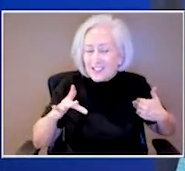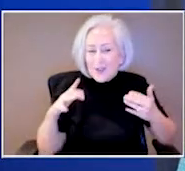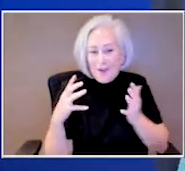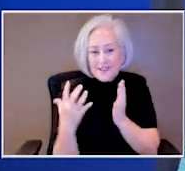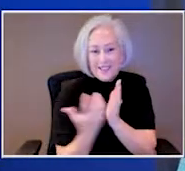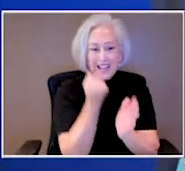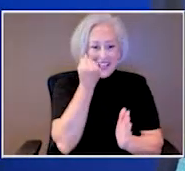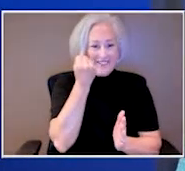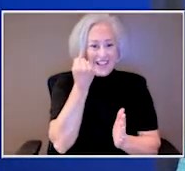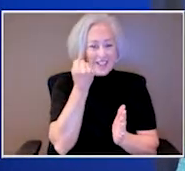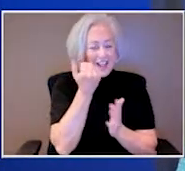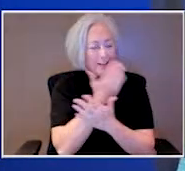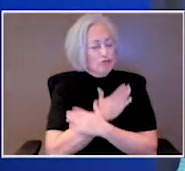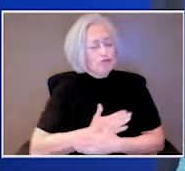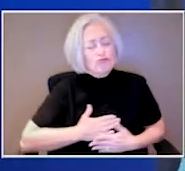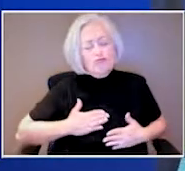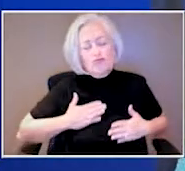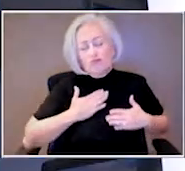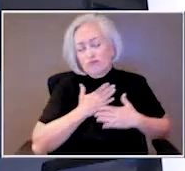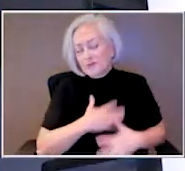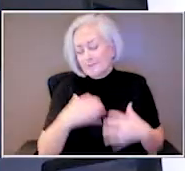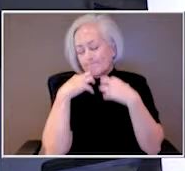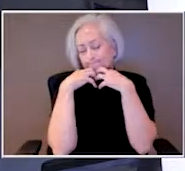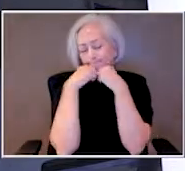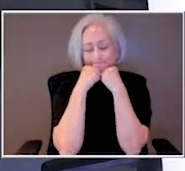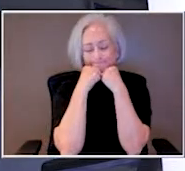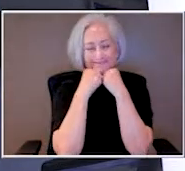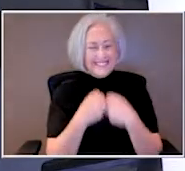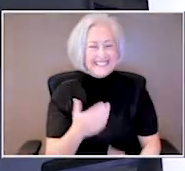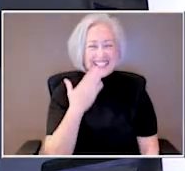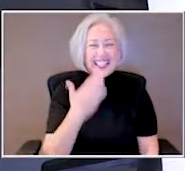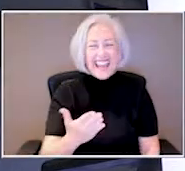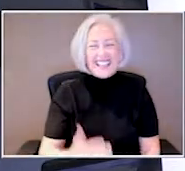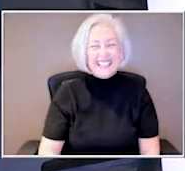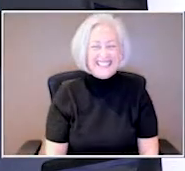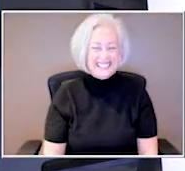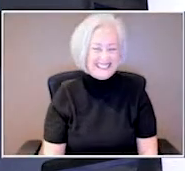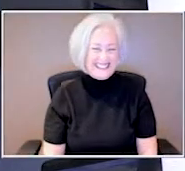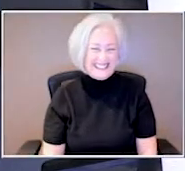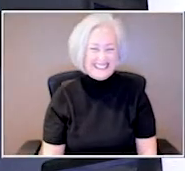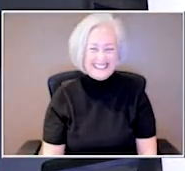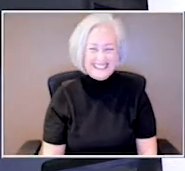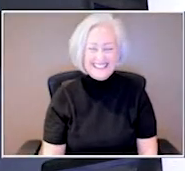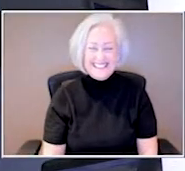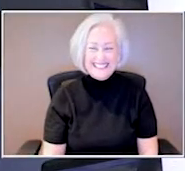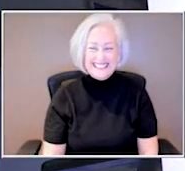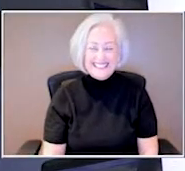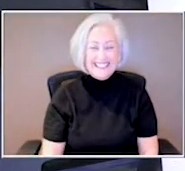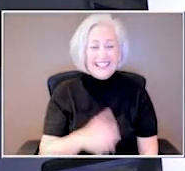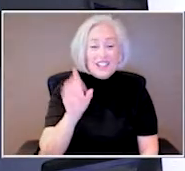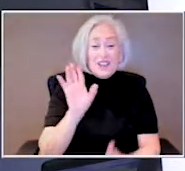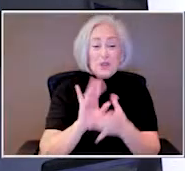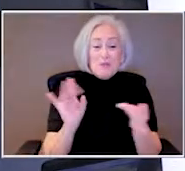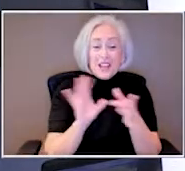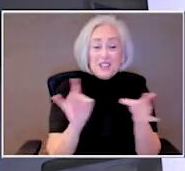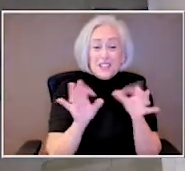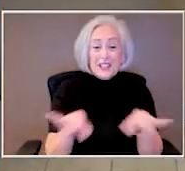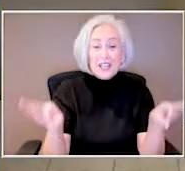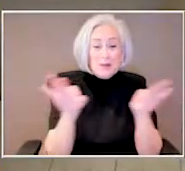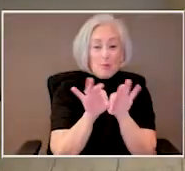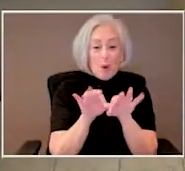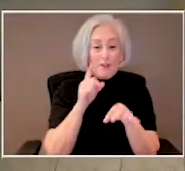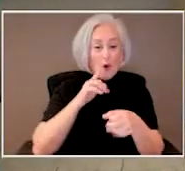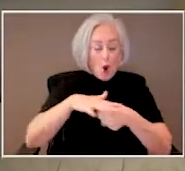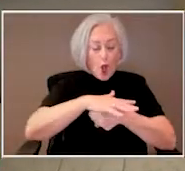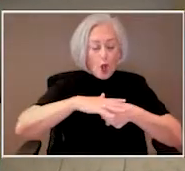it. Yeah, thank you. You mentioned, Ginny, the importance of local care.